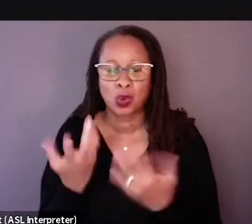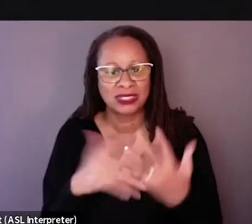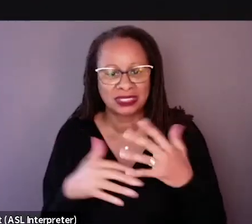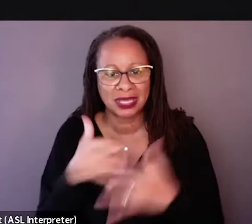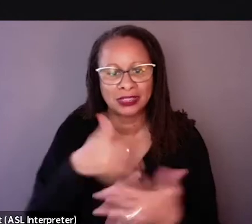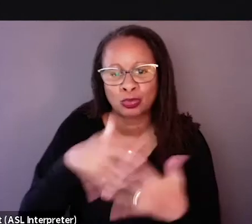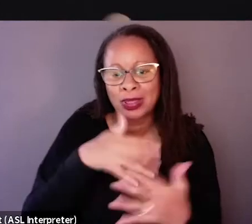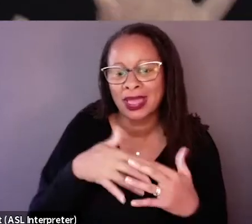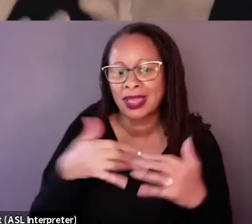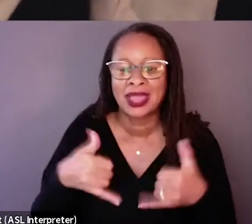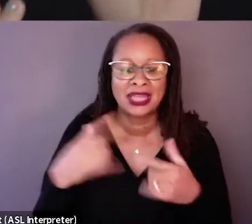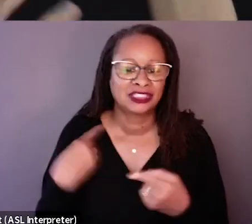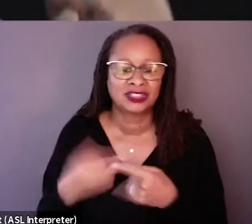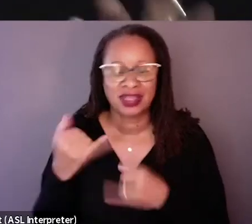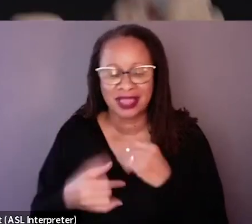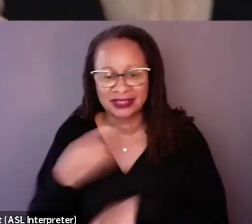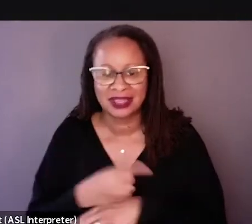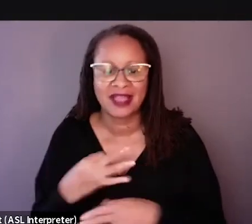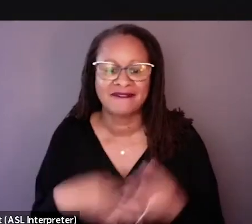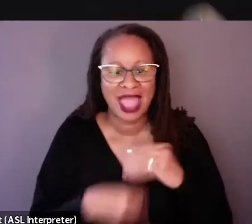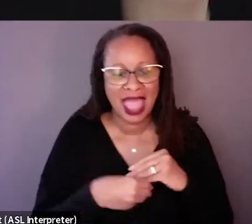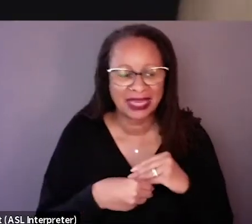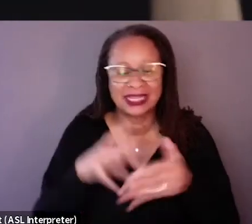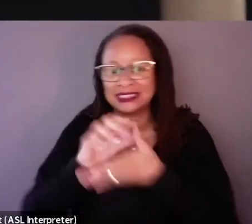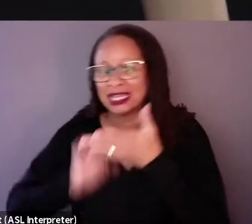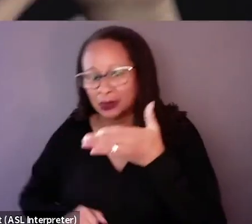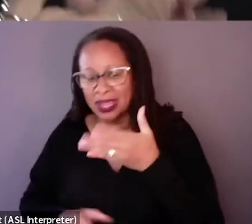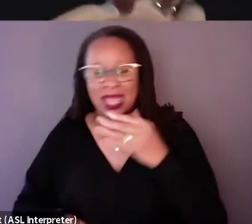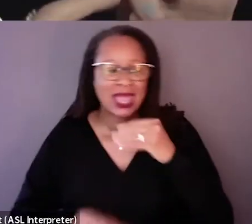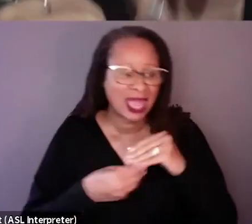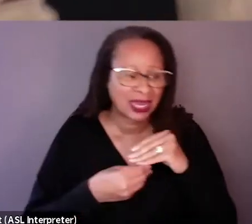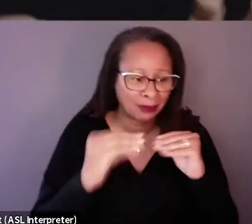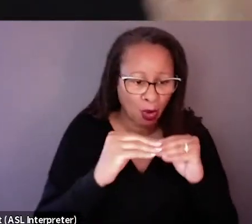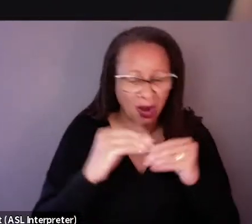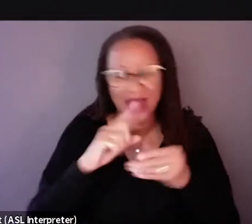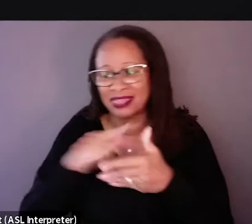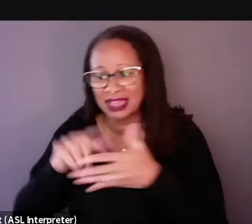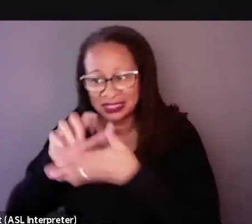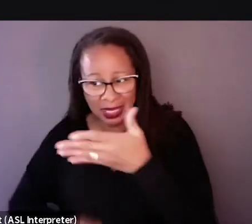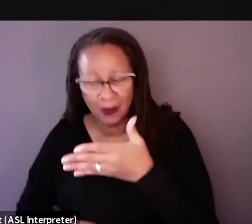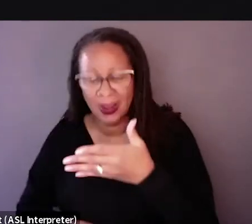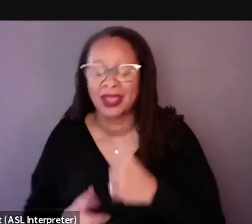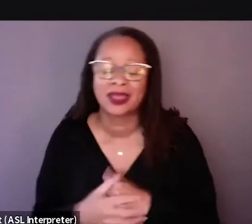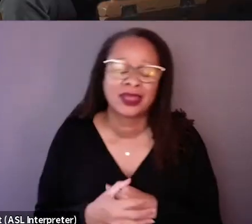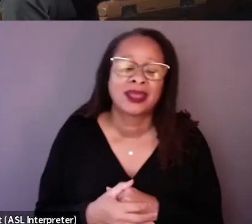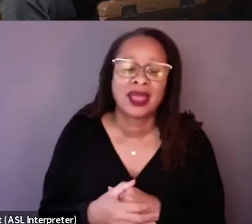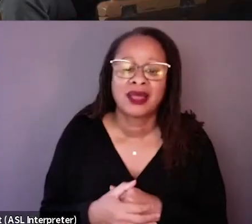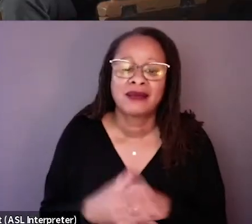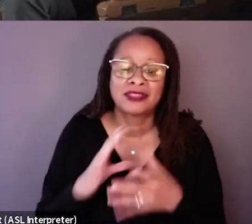to the very last day of adding and then taking away, adding a little bit more, and then really taking away the